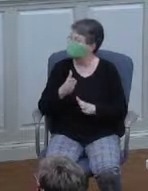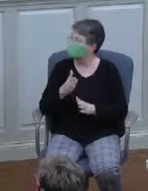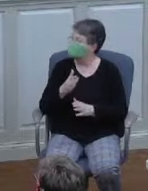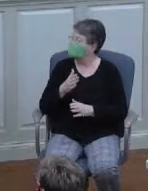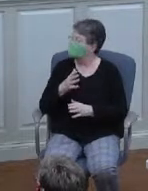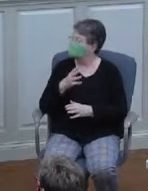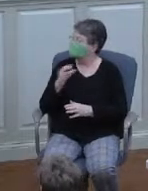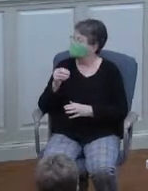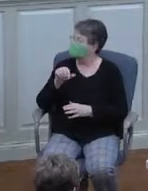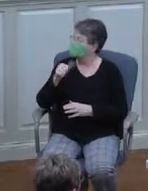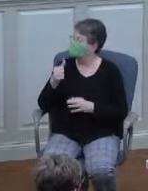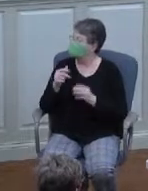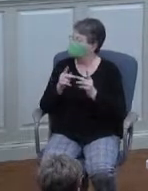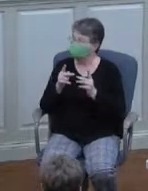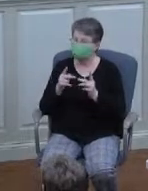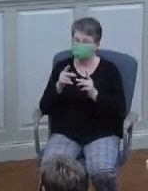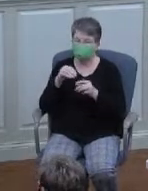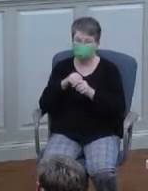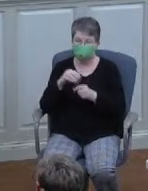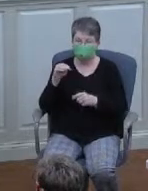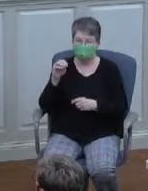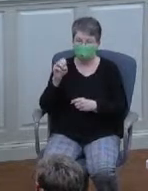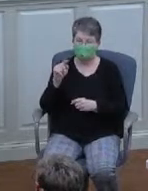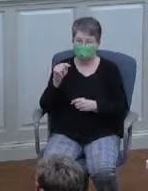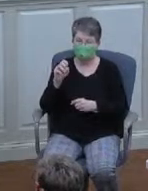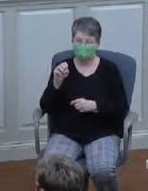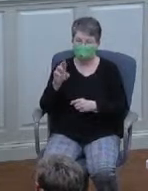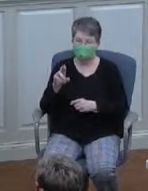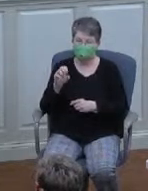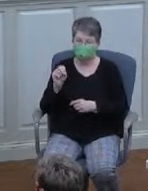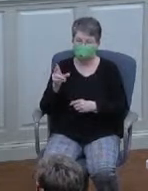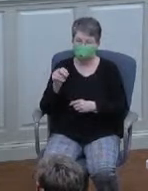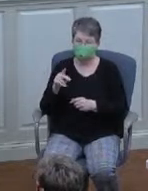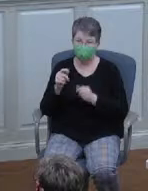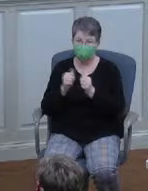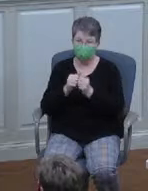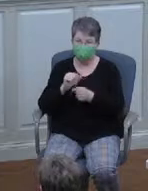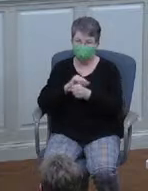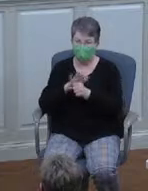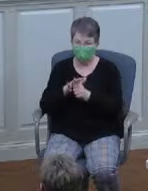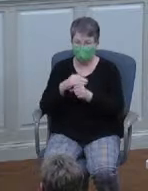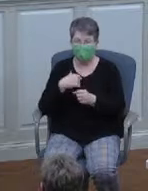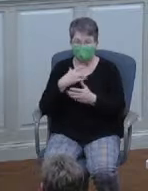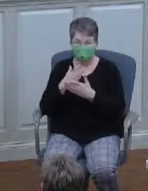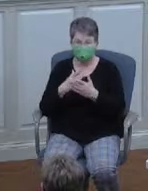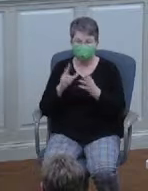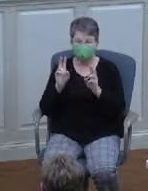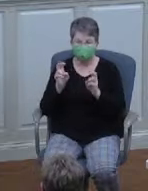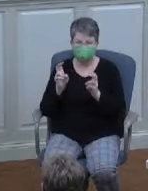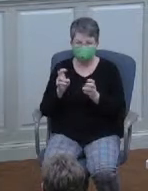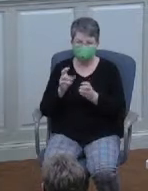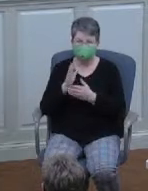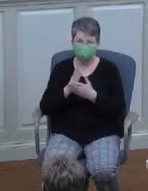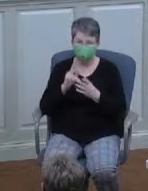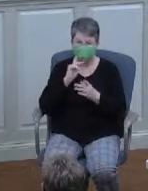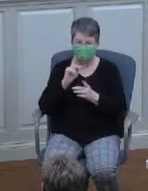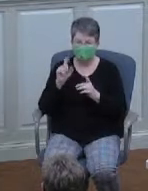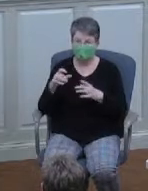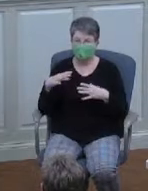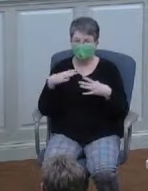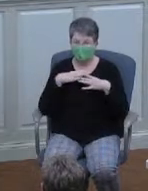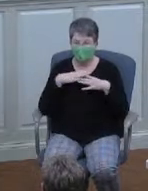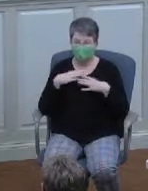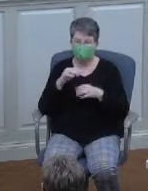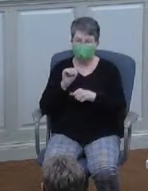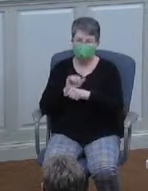positions in the meter shop. And I mention this too because due to COVID, we've had some issues with some folks having to take off work and so